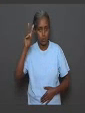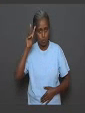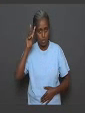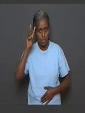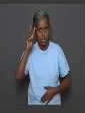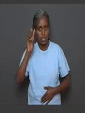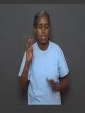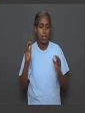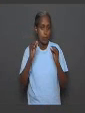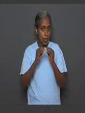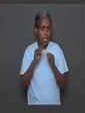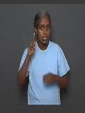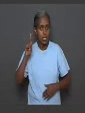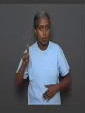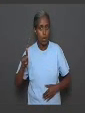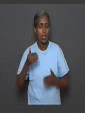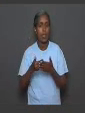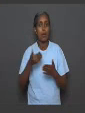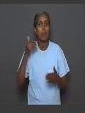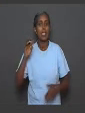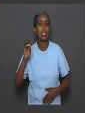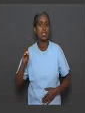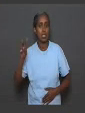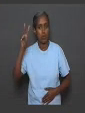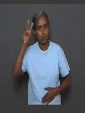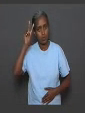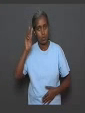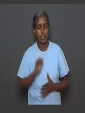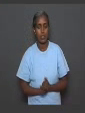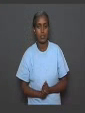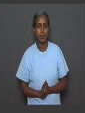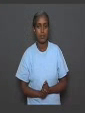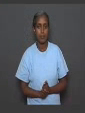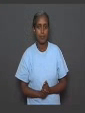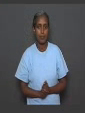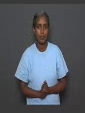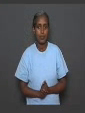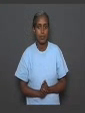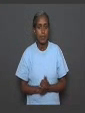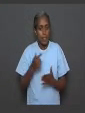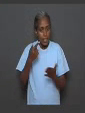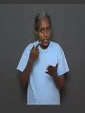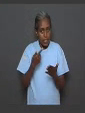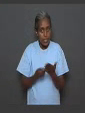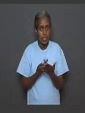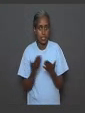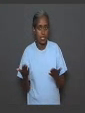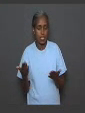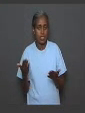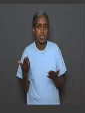squared plus 1 minus 0 squared. In this case,